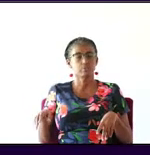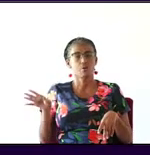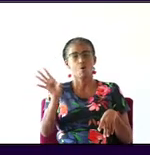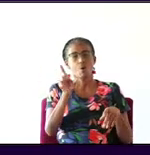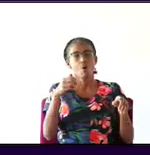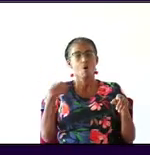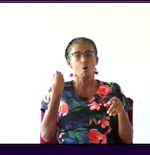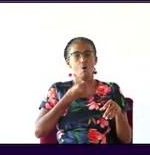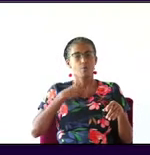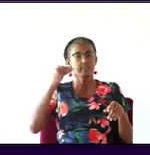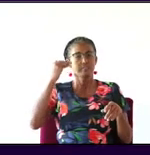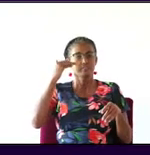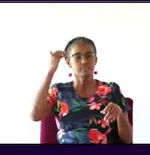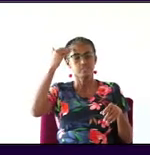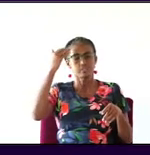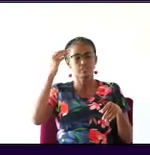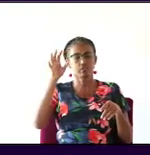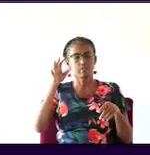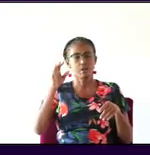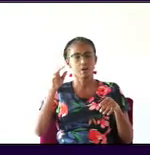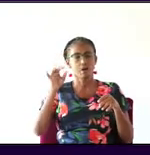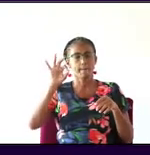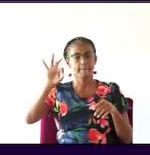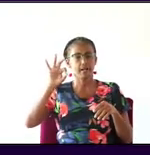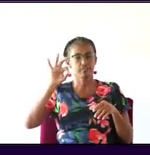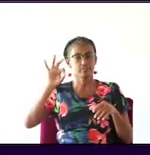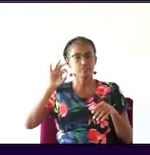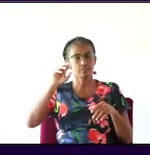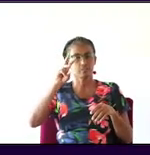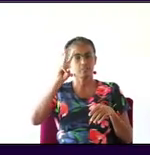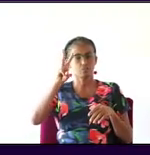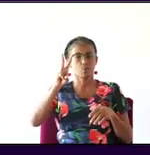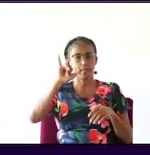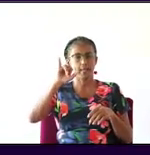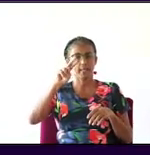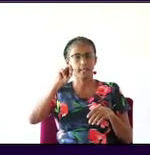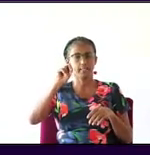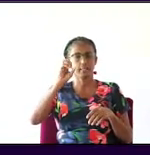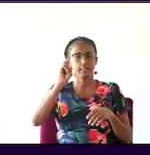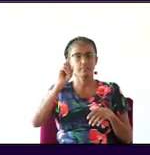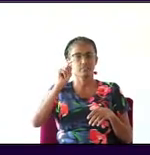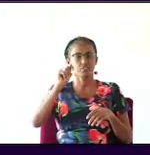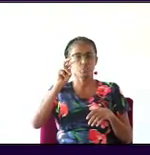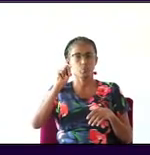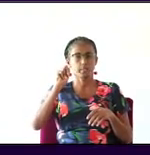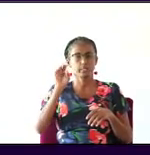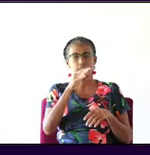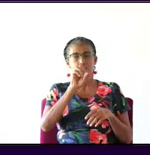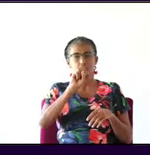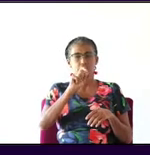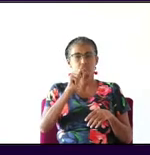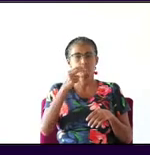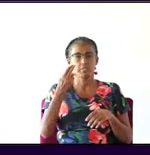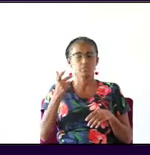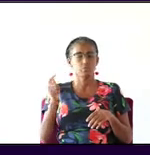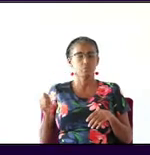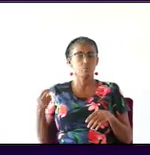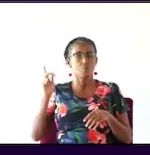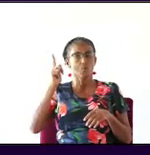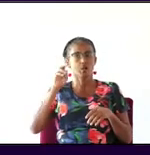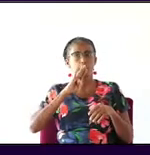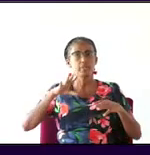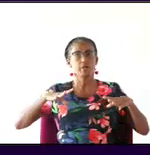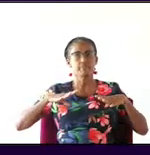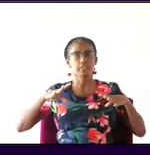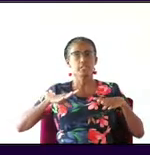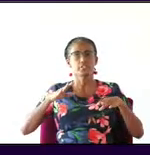Winston Smith, will be on vacation leave commencing tomorrow, November 7, to Monday, December 20.